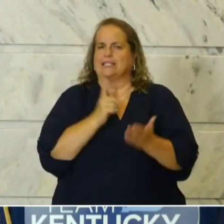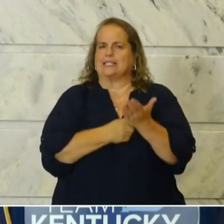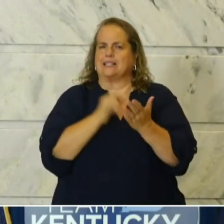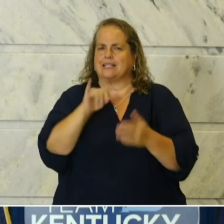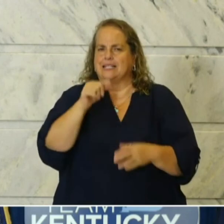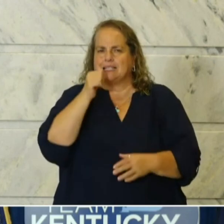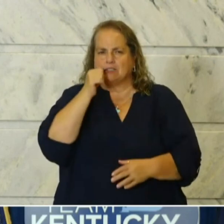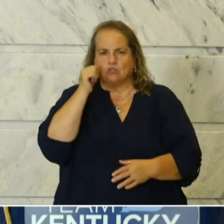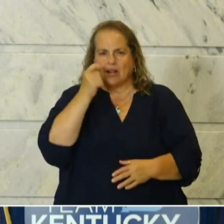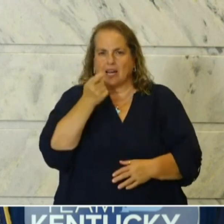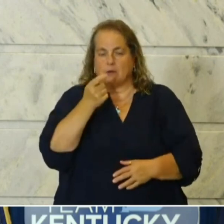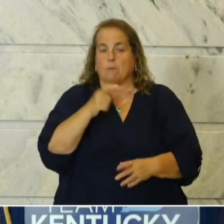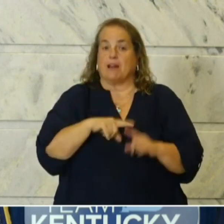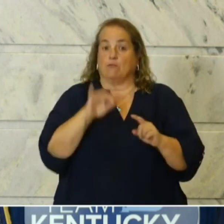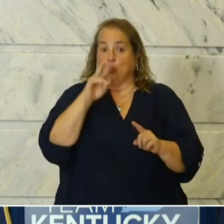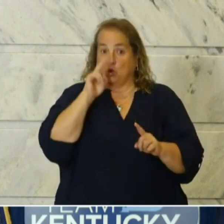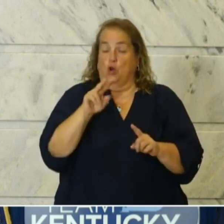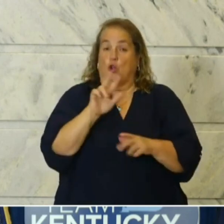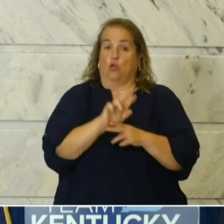you look 3 weeks ago,